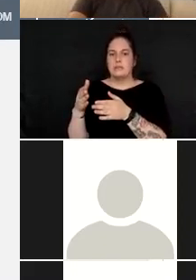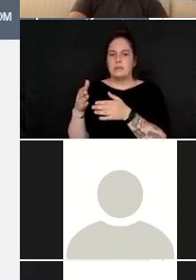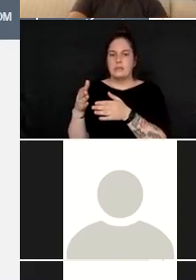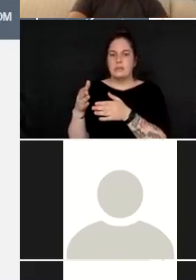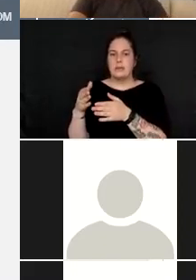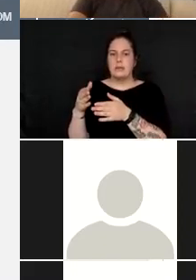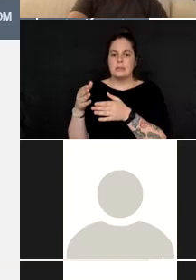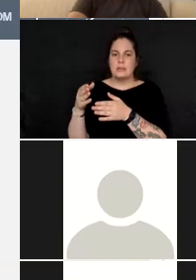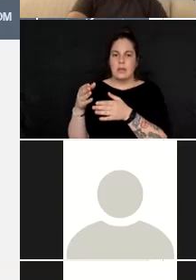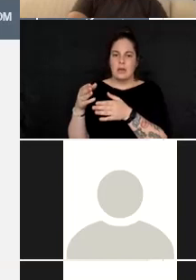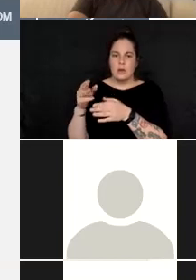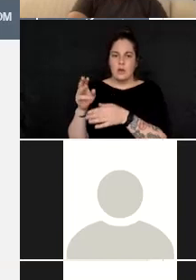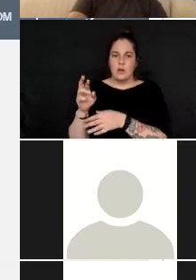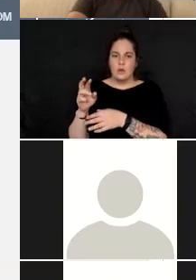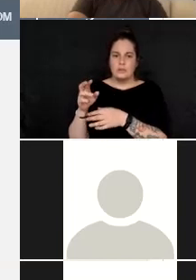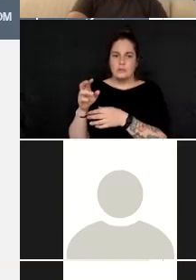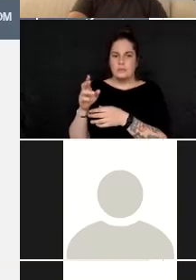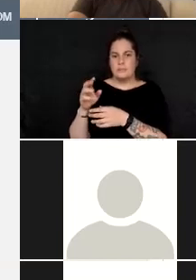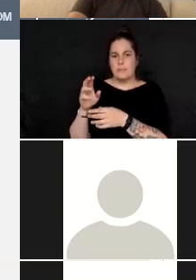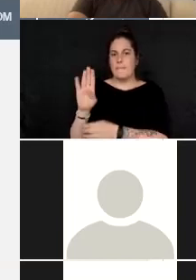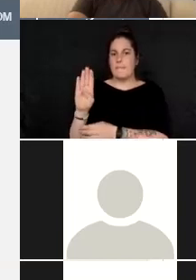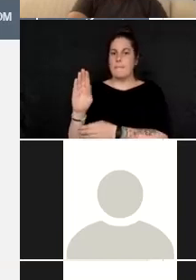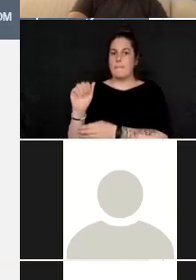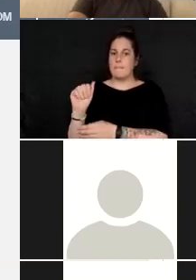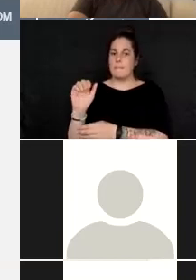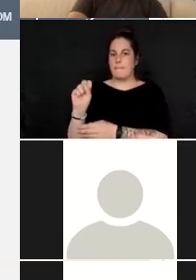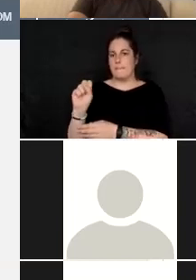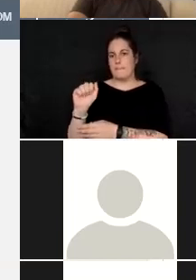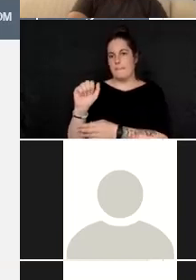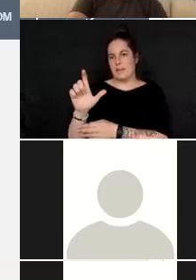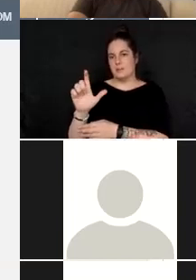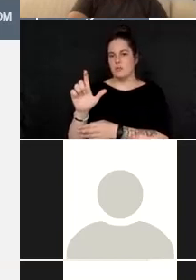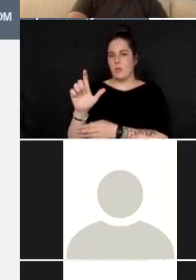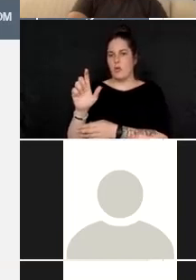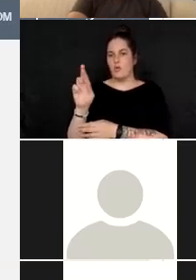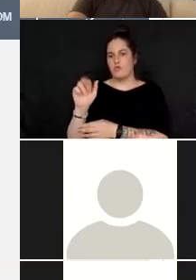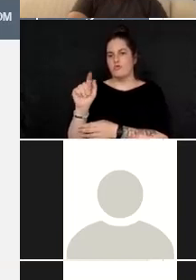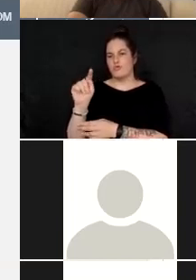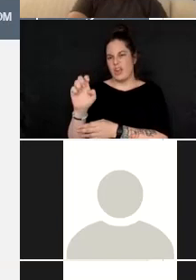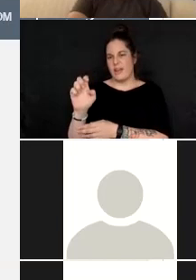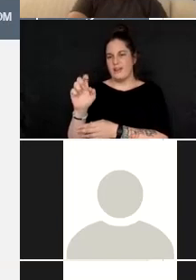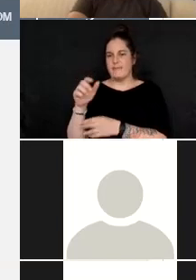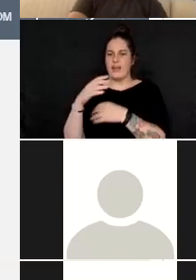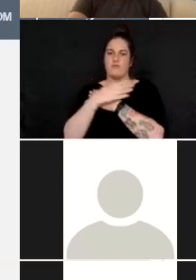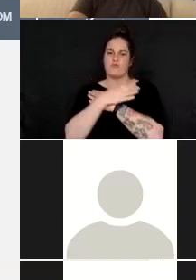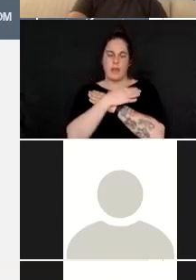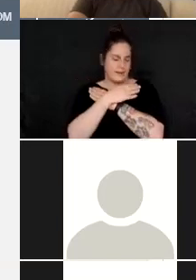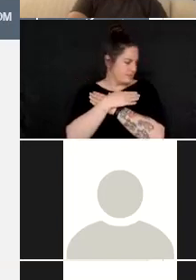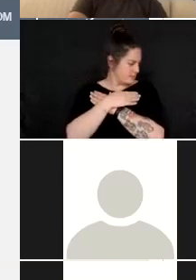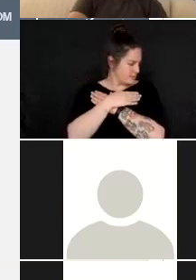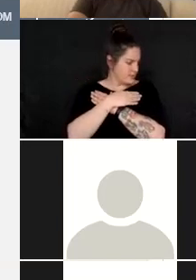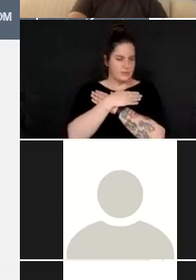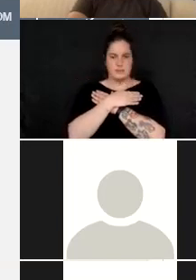metabolic rate, or basal metabolic rate. That's because it's at rest,